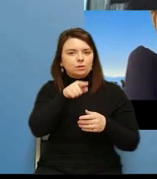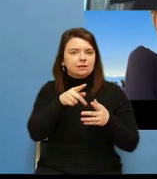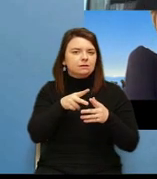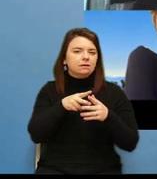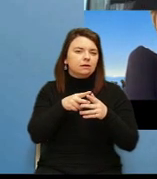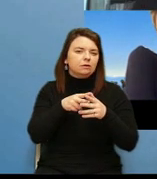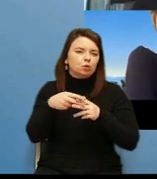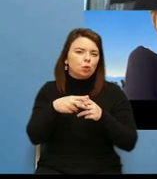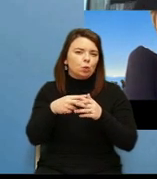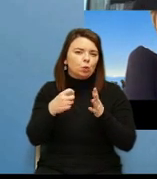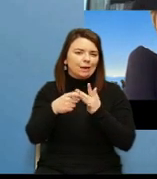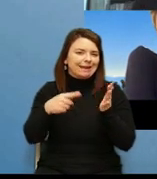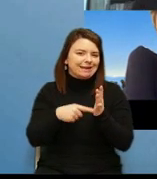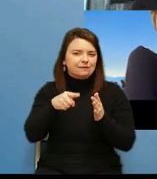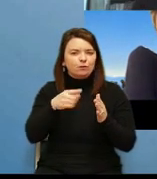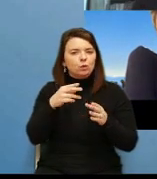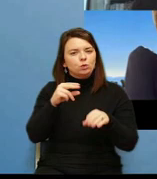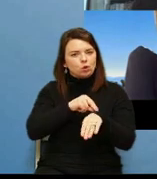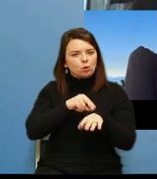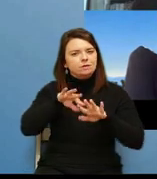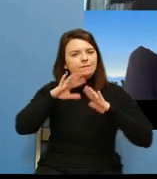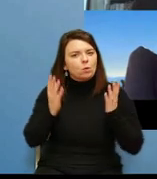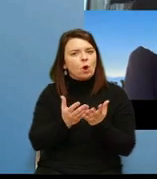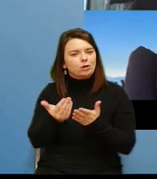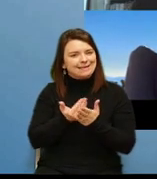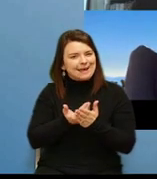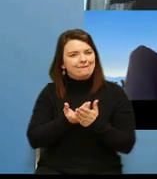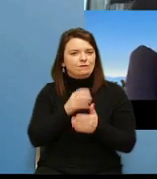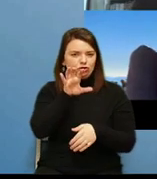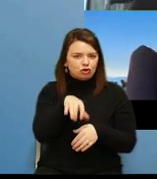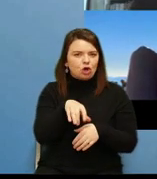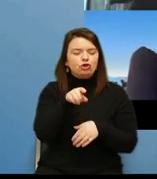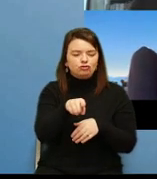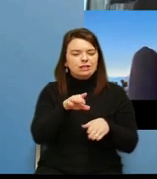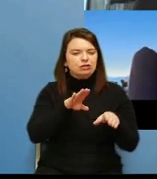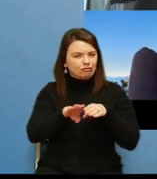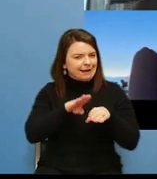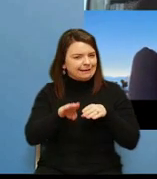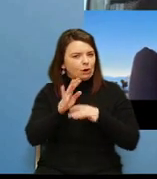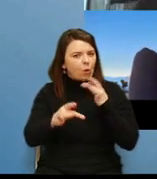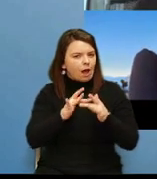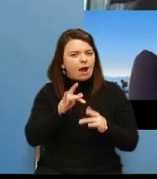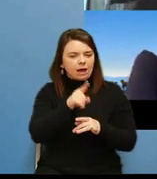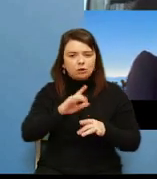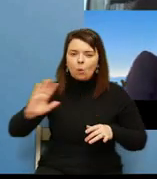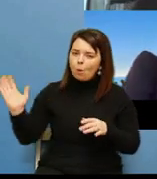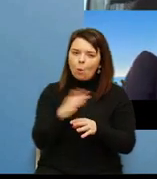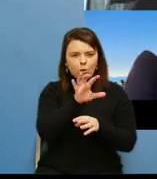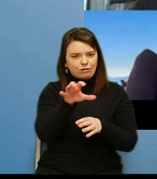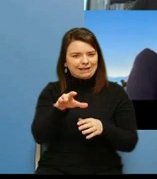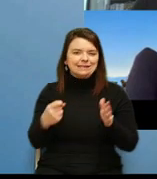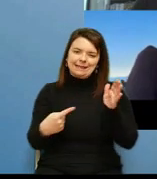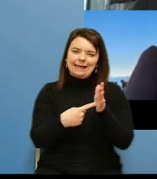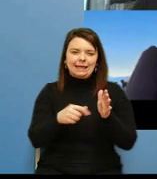going through using the toolkit of Doctors of the World for safe surgeries and frontline training. So that ties in really well with the element we've